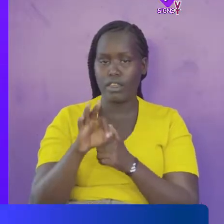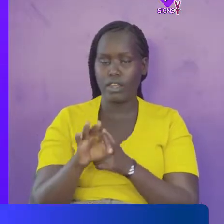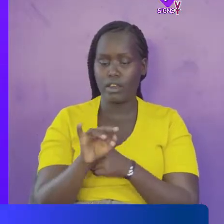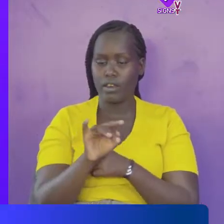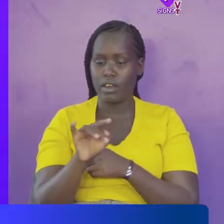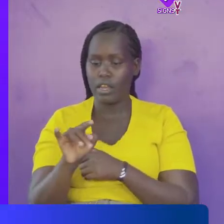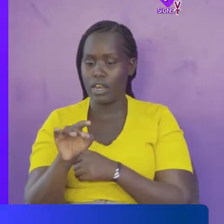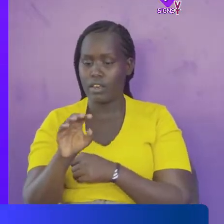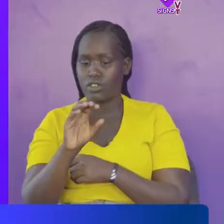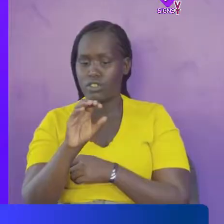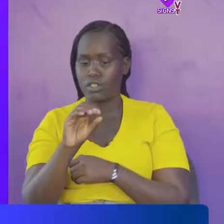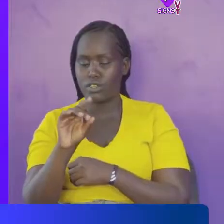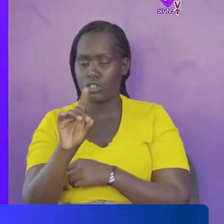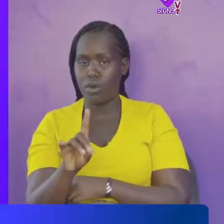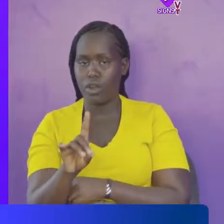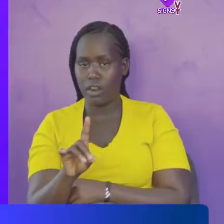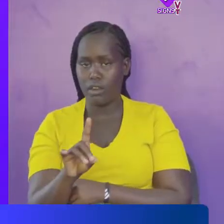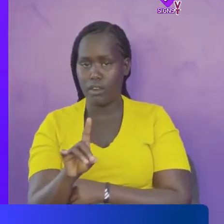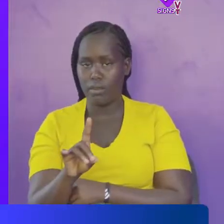10593-00100